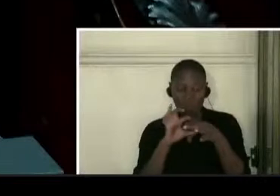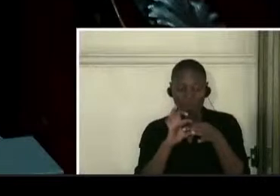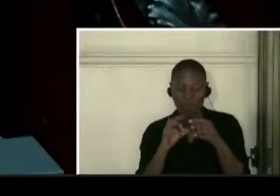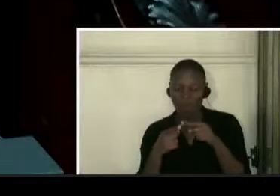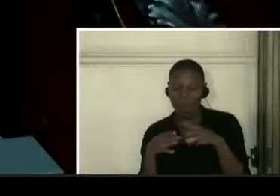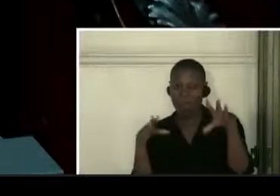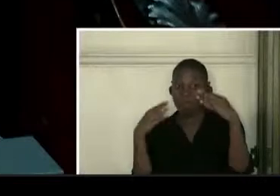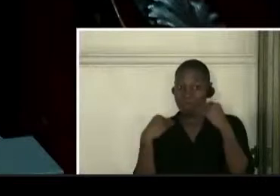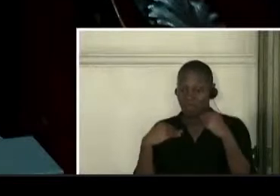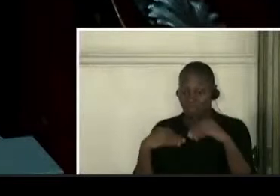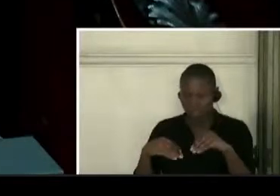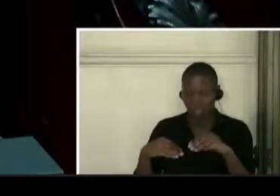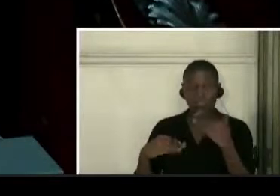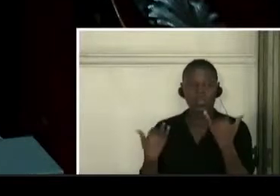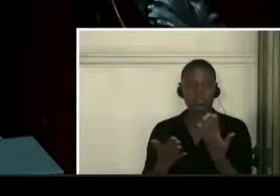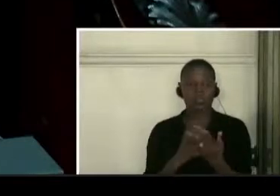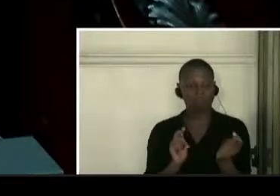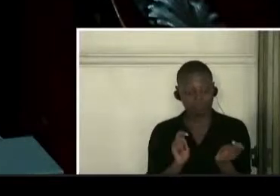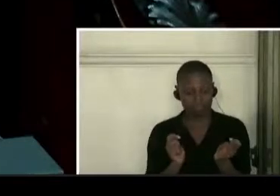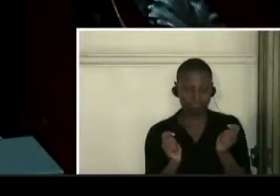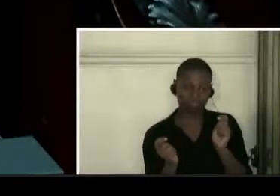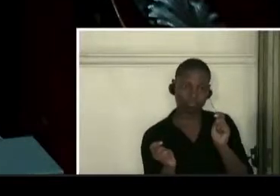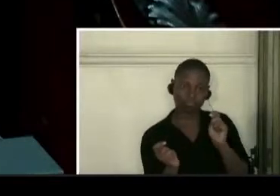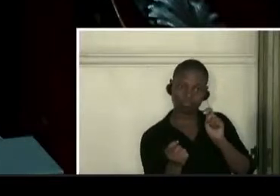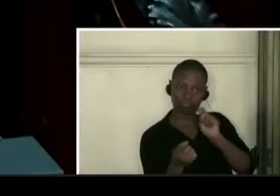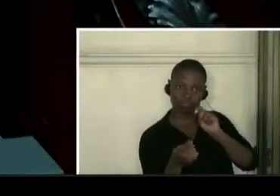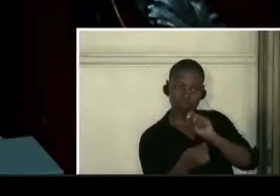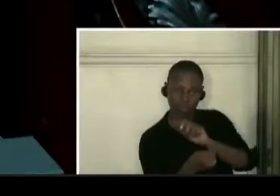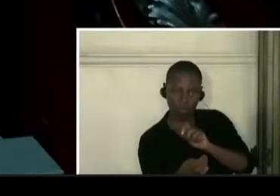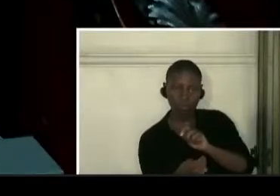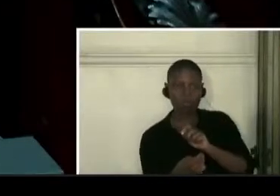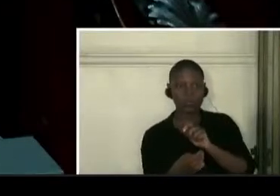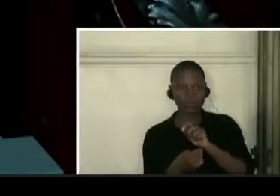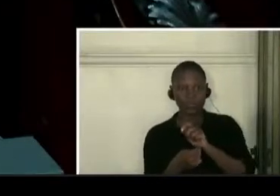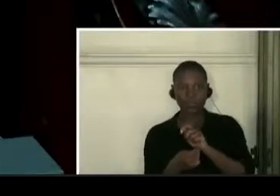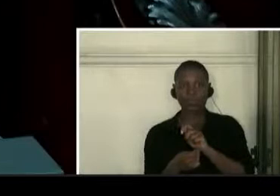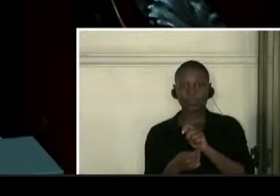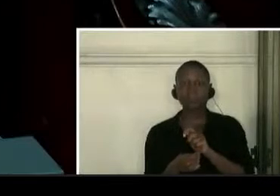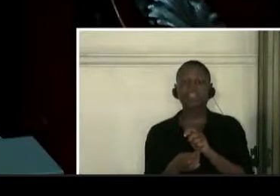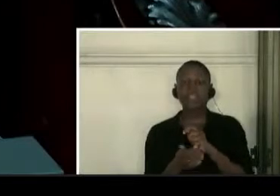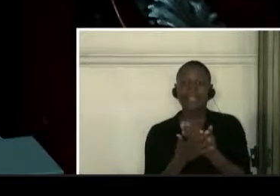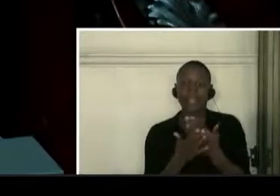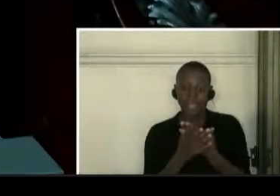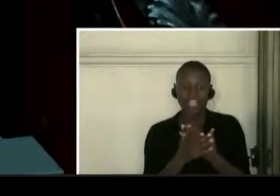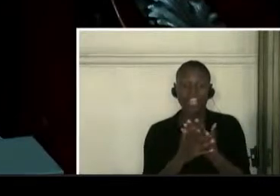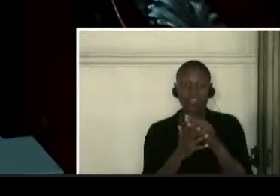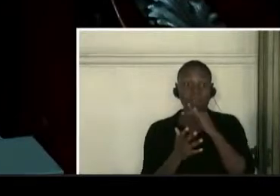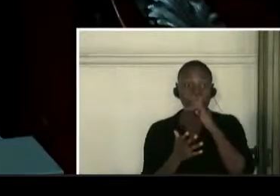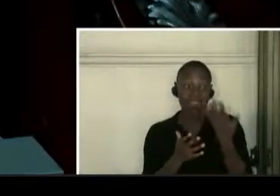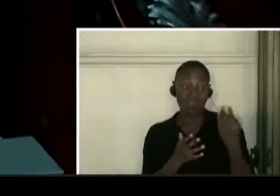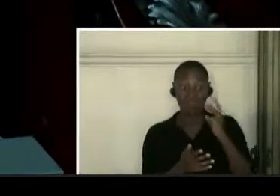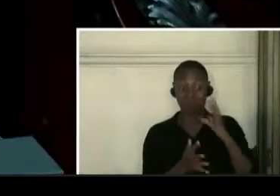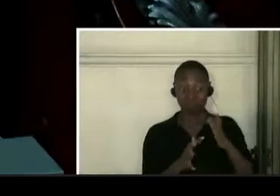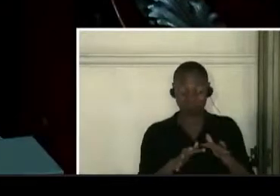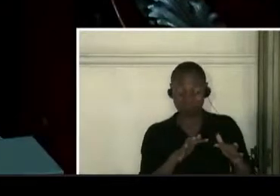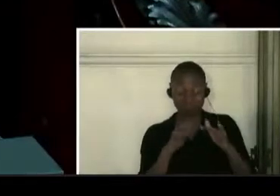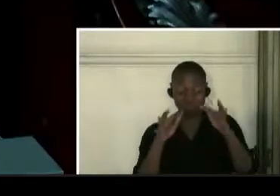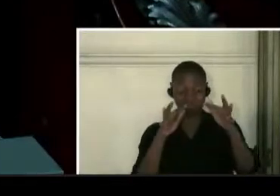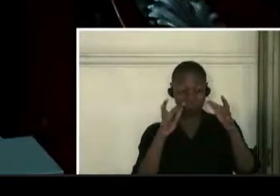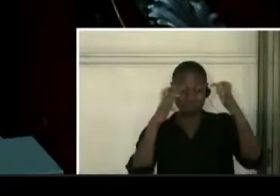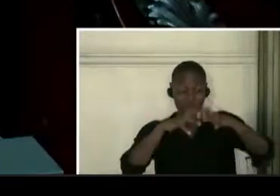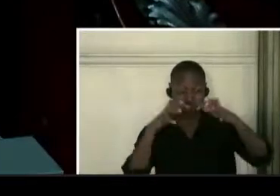business should be modified to help them withheld the floods. We are also excited